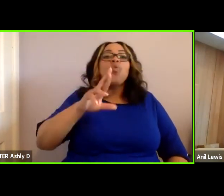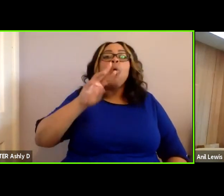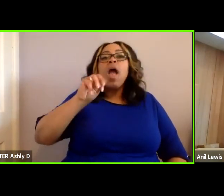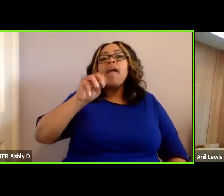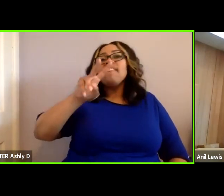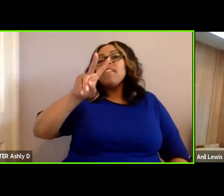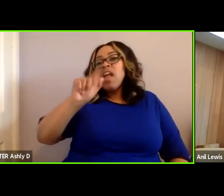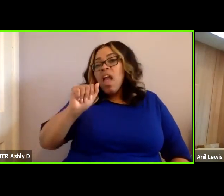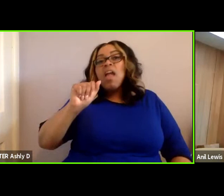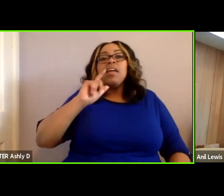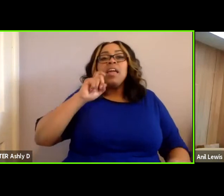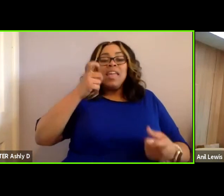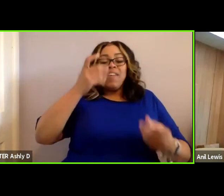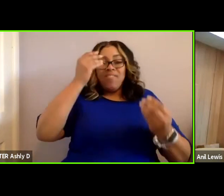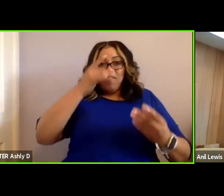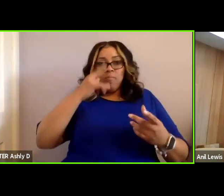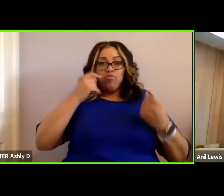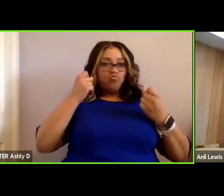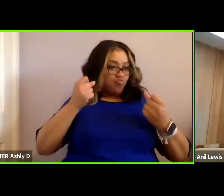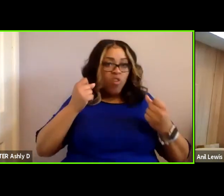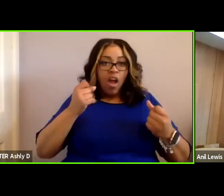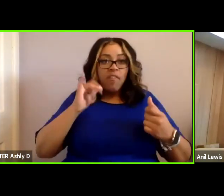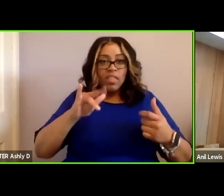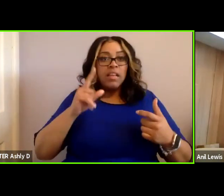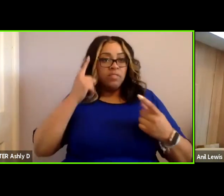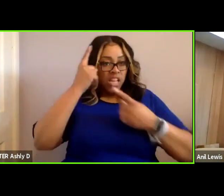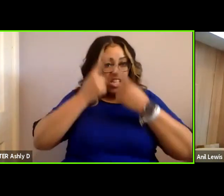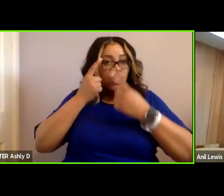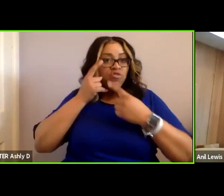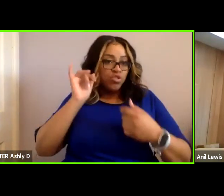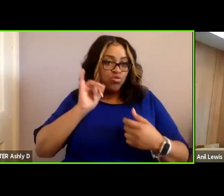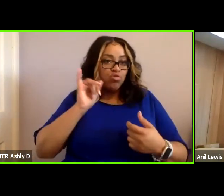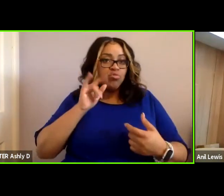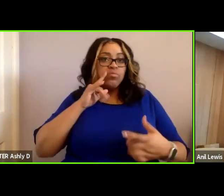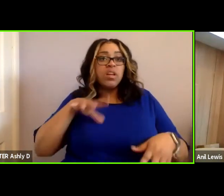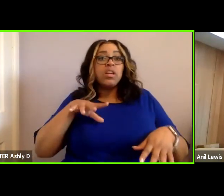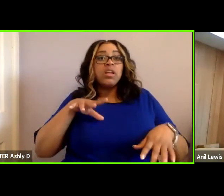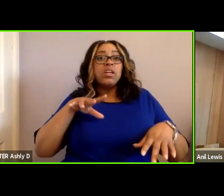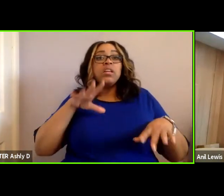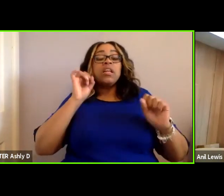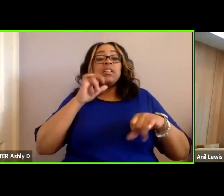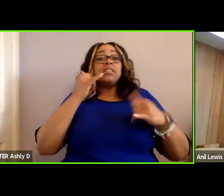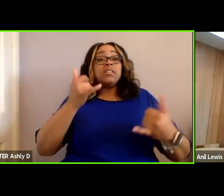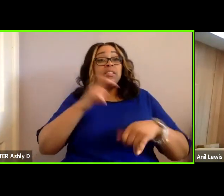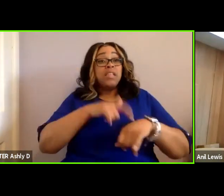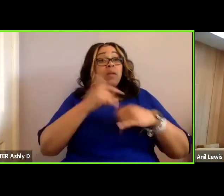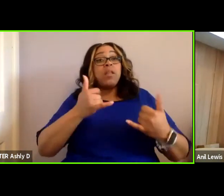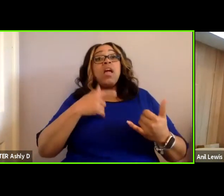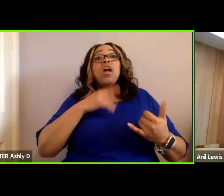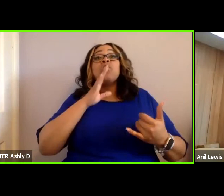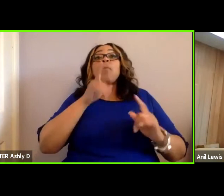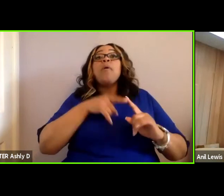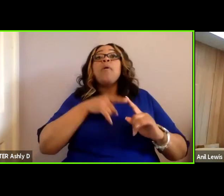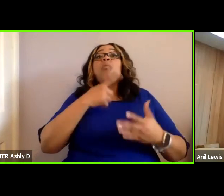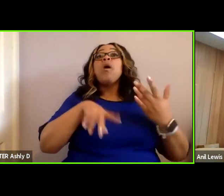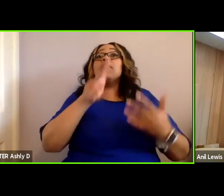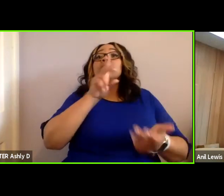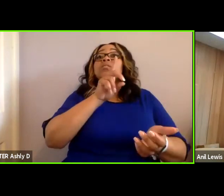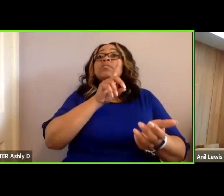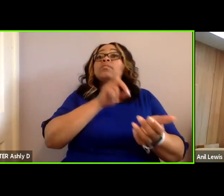that information as you move along is also a consideration. Take this time real quick to talk about something that Dr. Brewer said. A lot of this